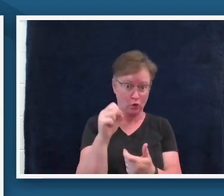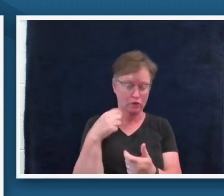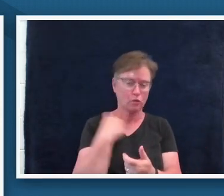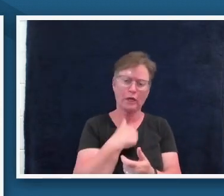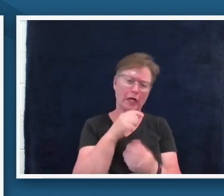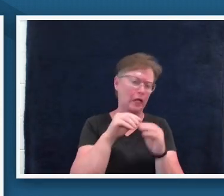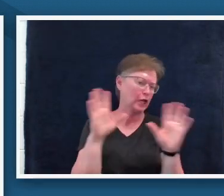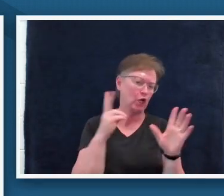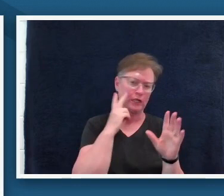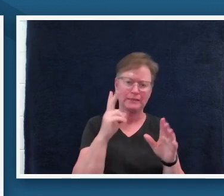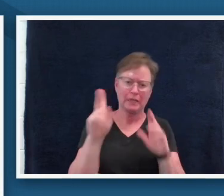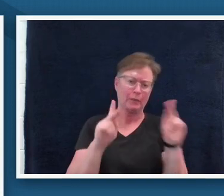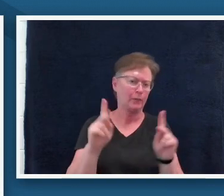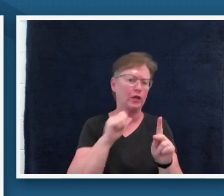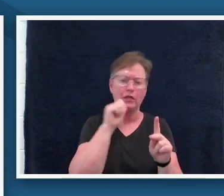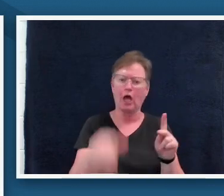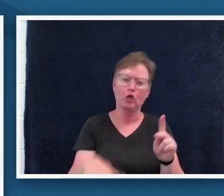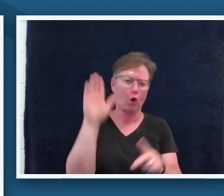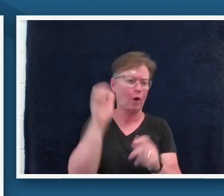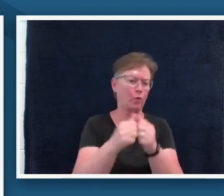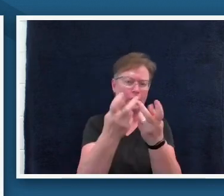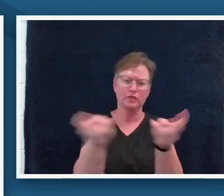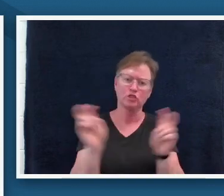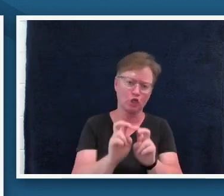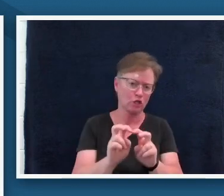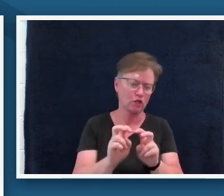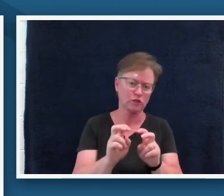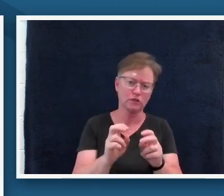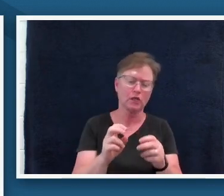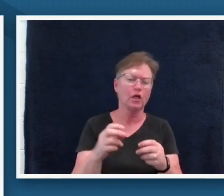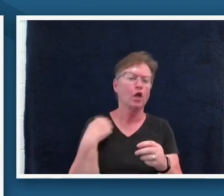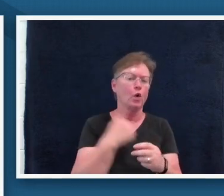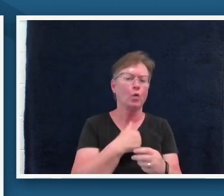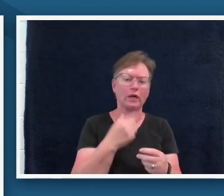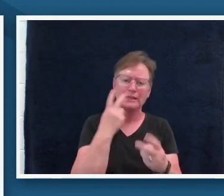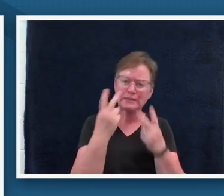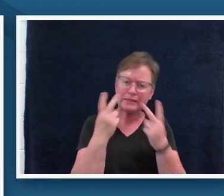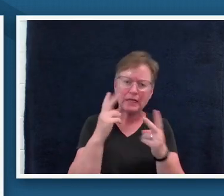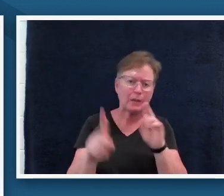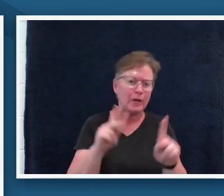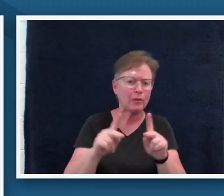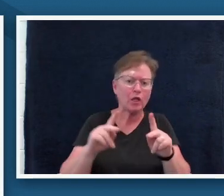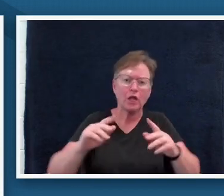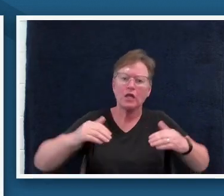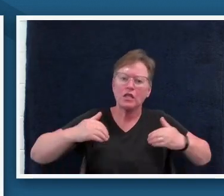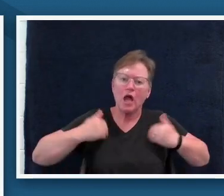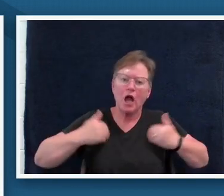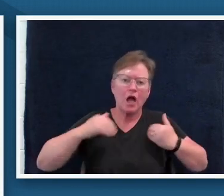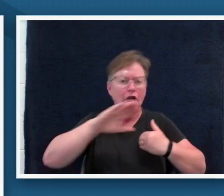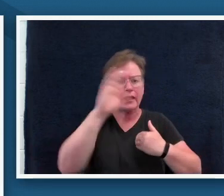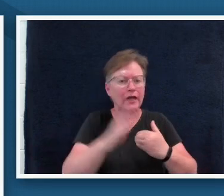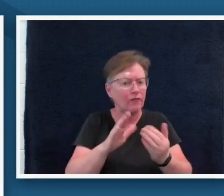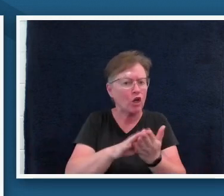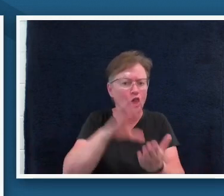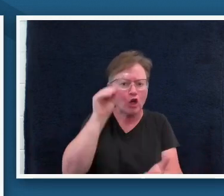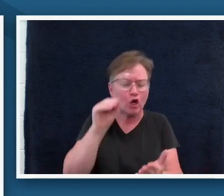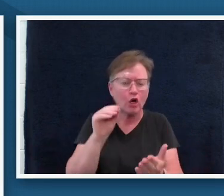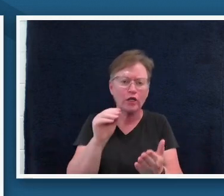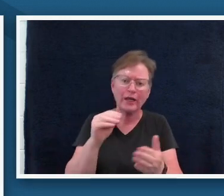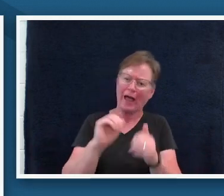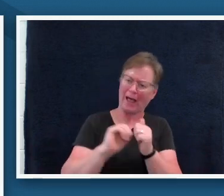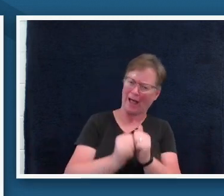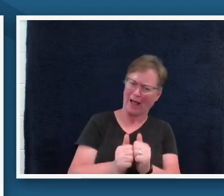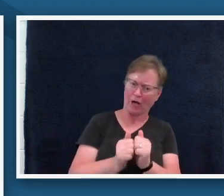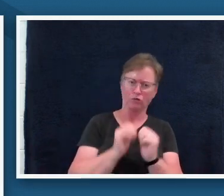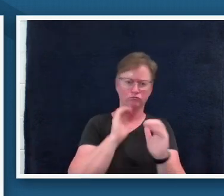did not learn sentence stems as children to have effective, productive conversations. And so when we're talking about student